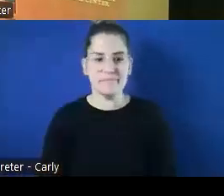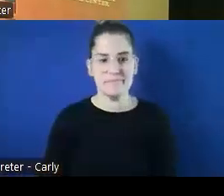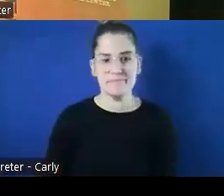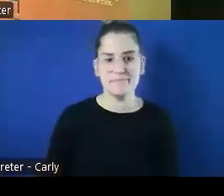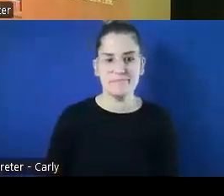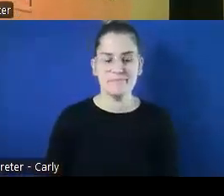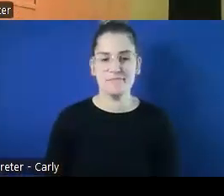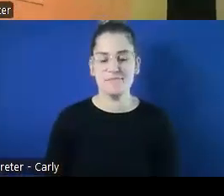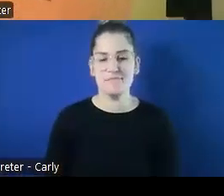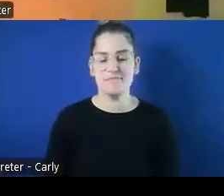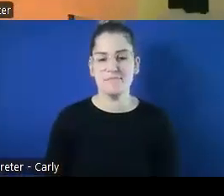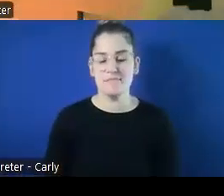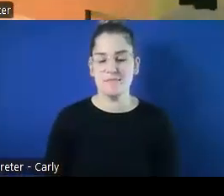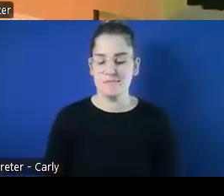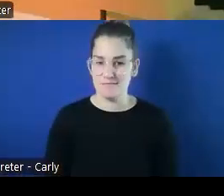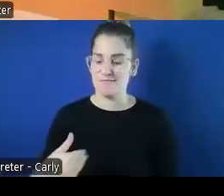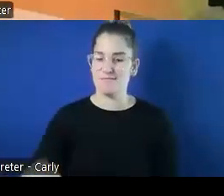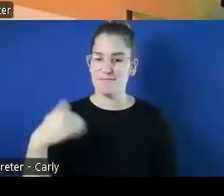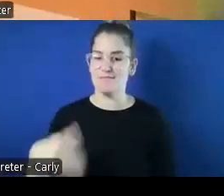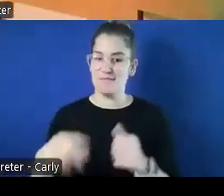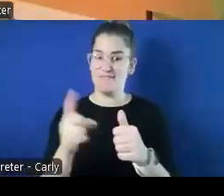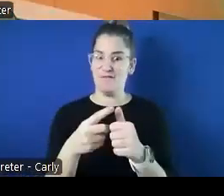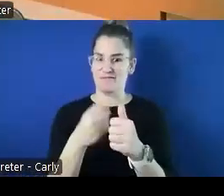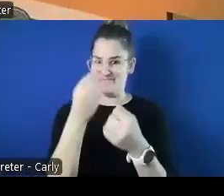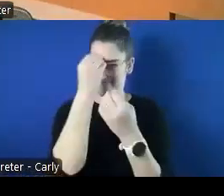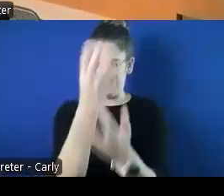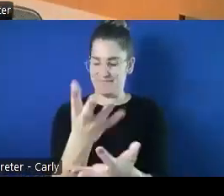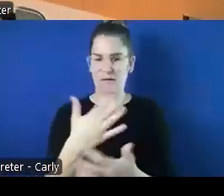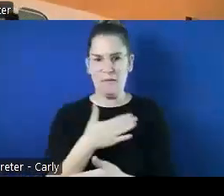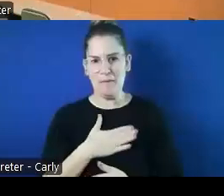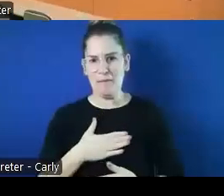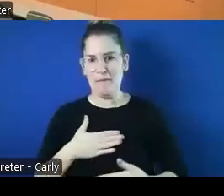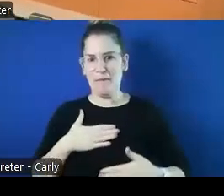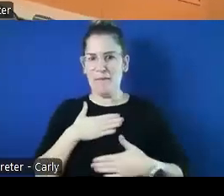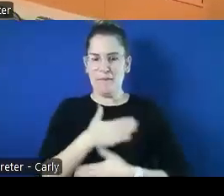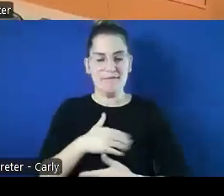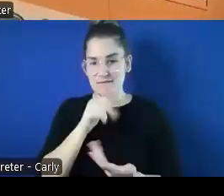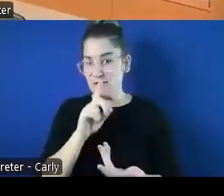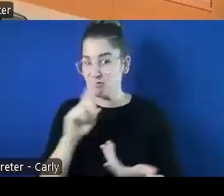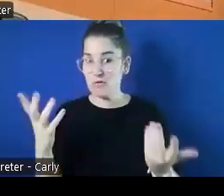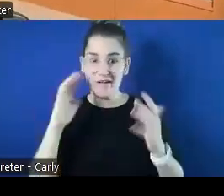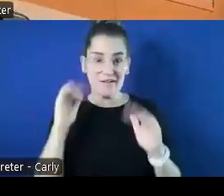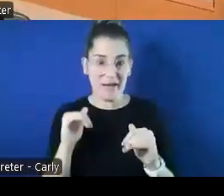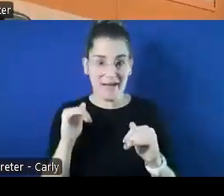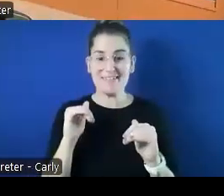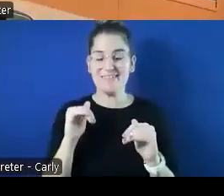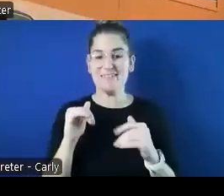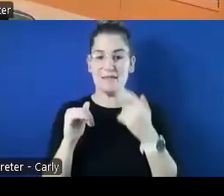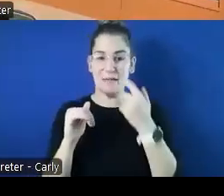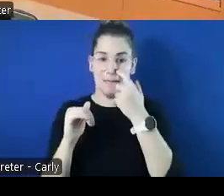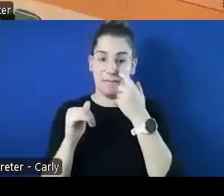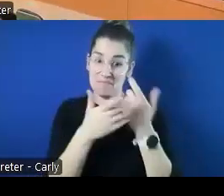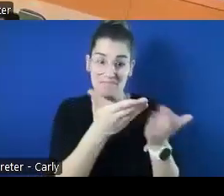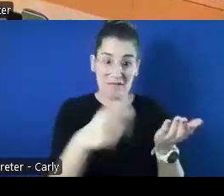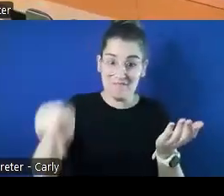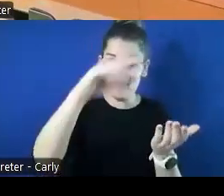So I just want to say first, that was really enjoyable. I wasn't really sure what to expect. And I think I speak for